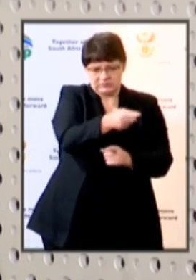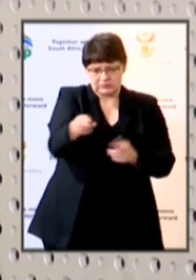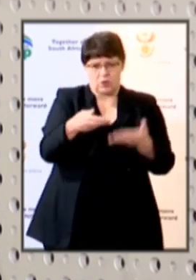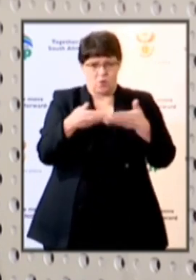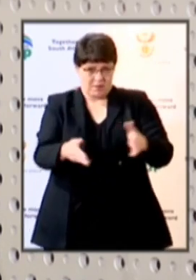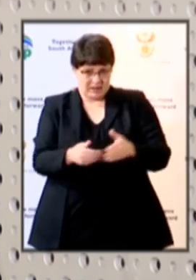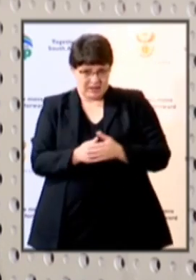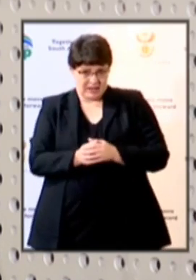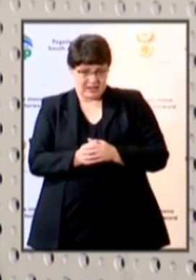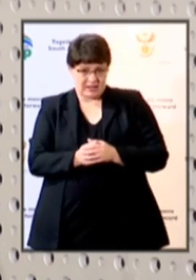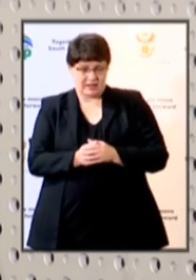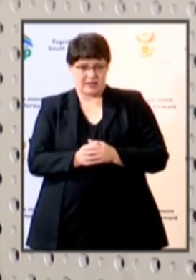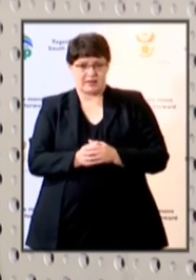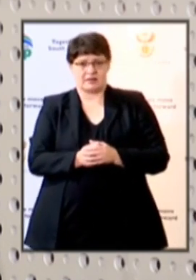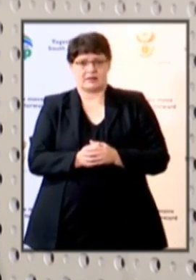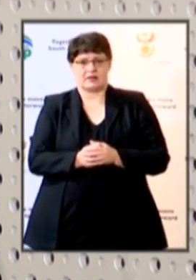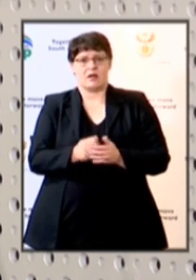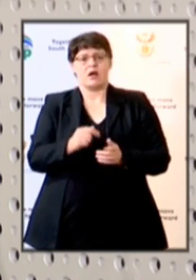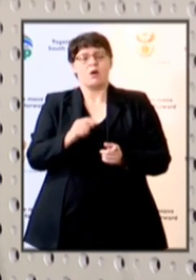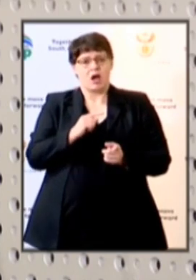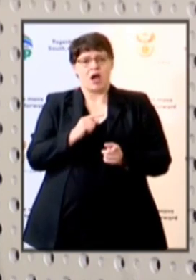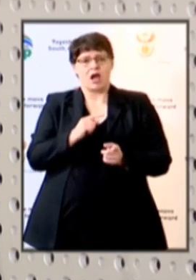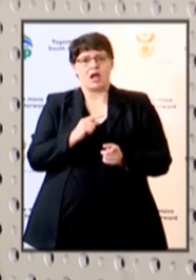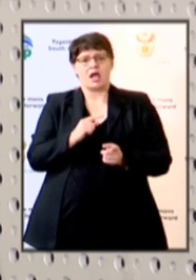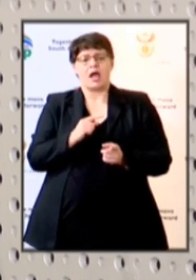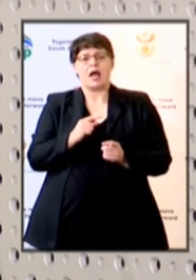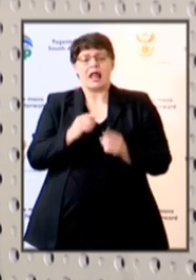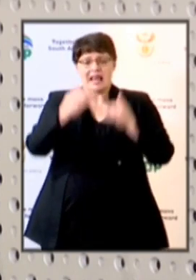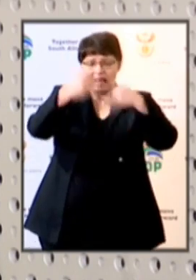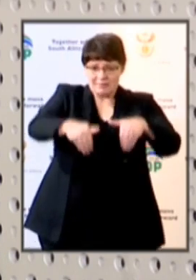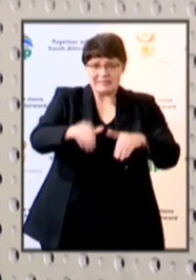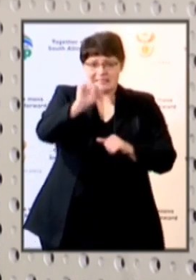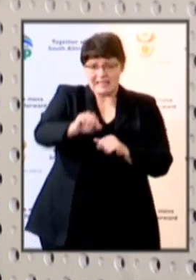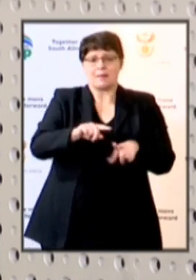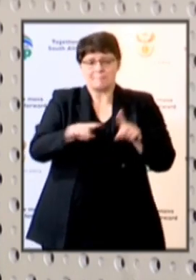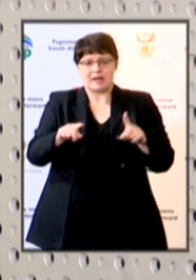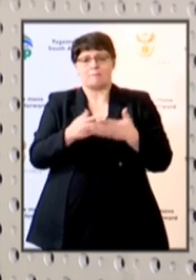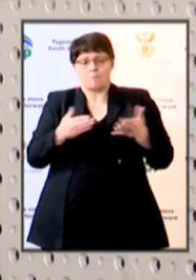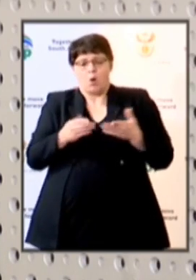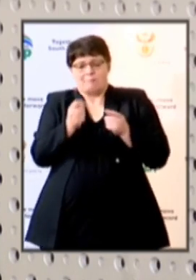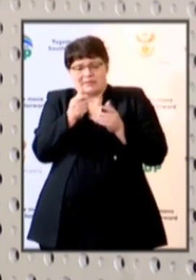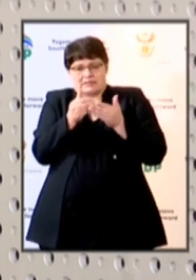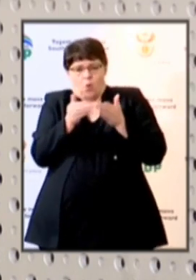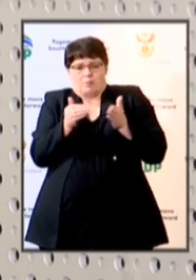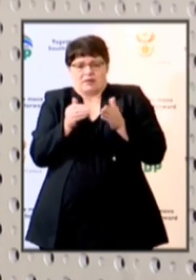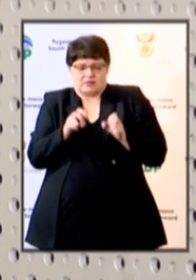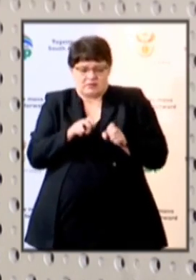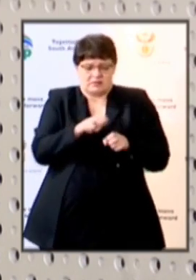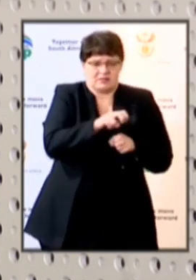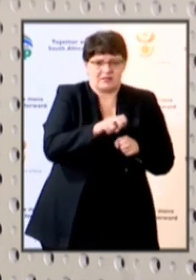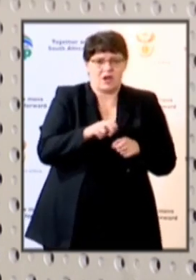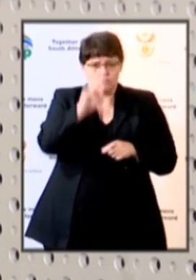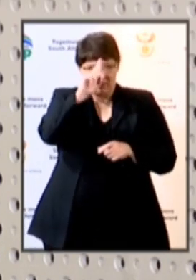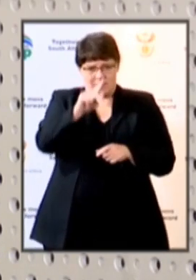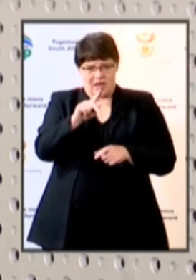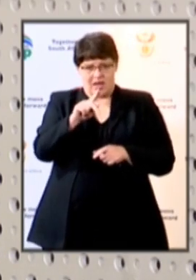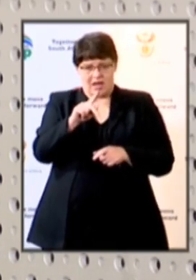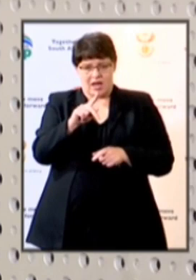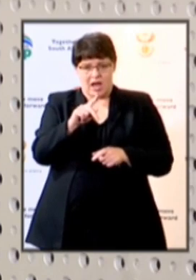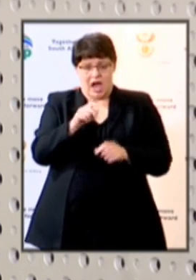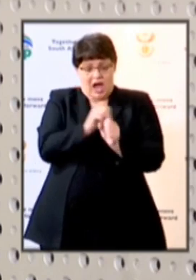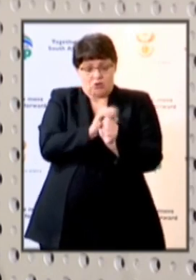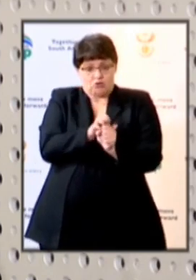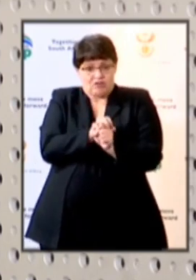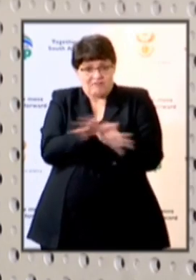the limit on movement in the society. As has been said, the virus doesn't move. People